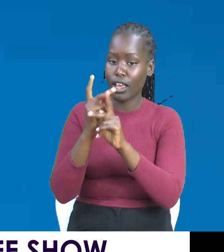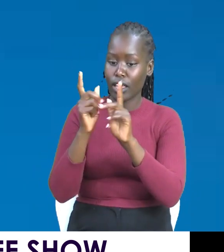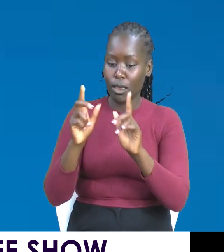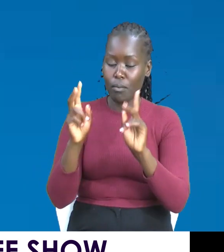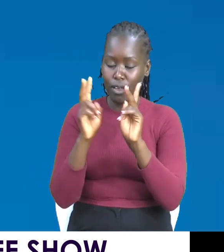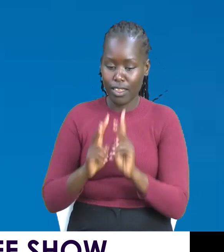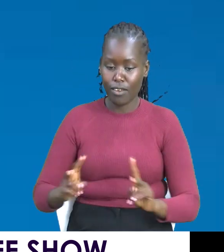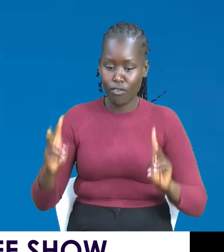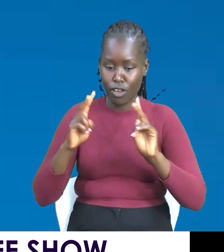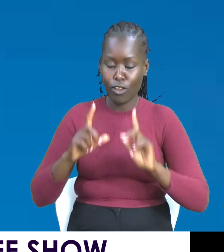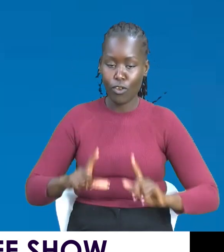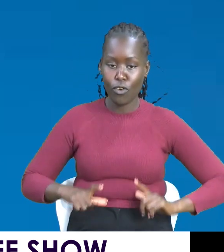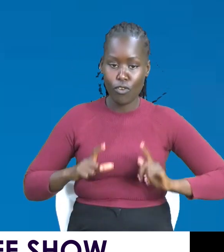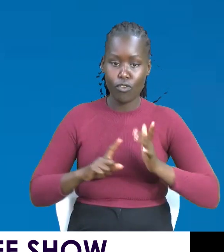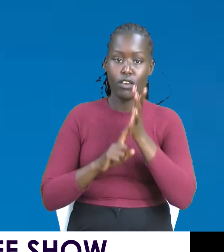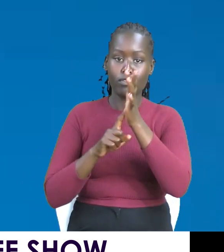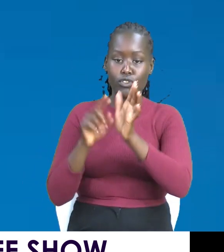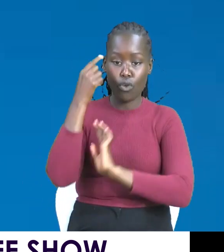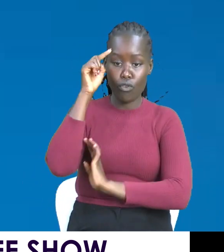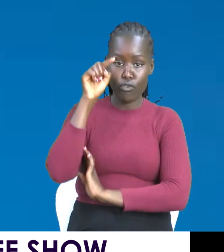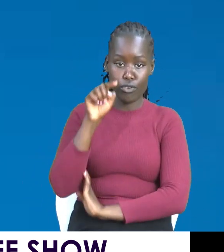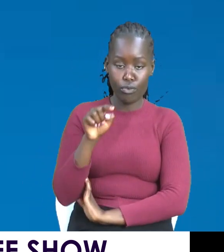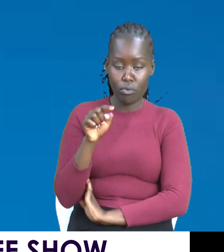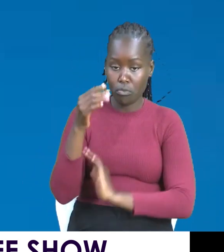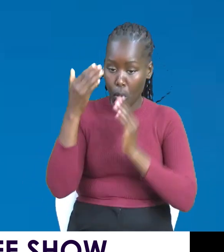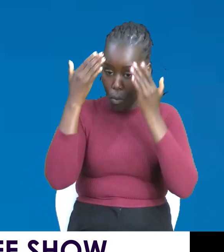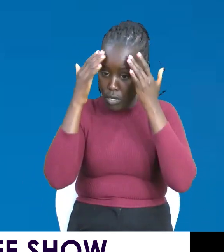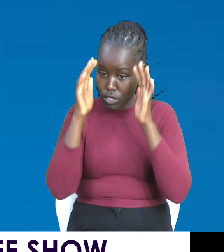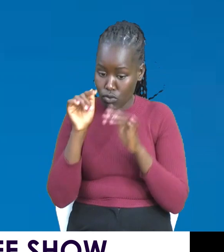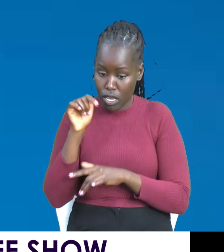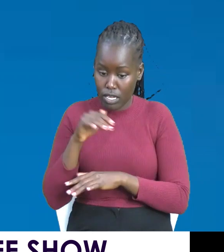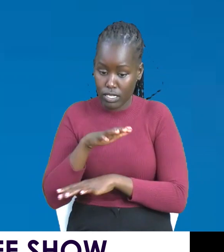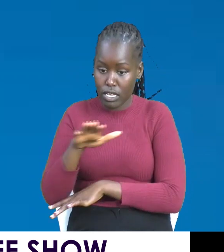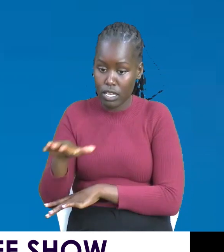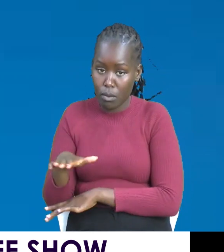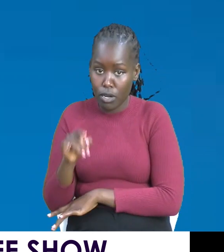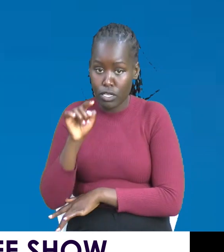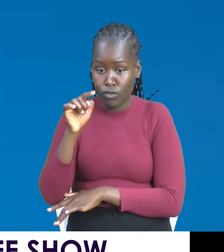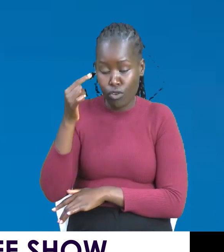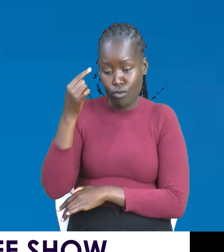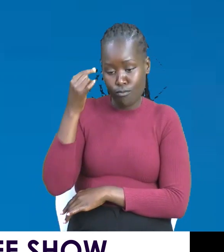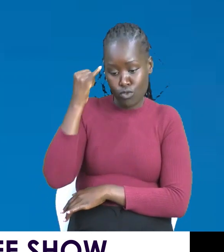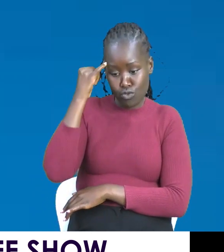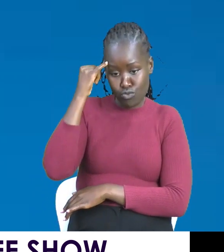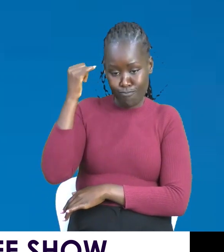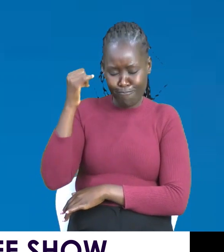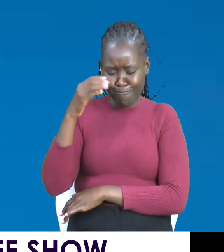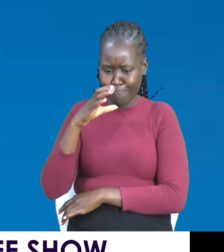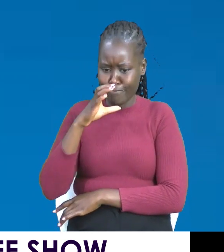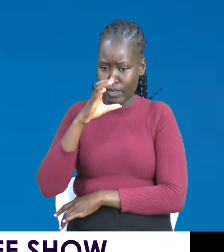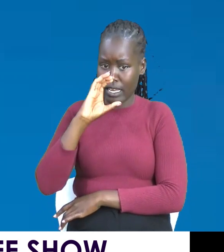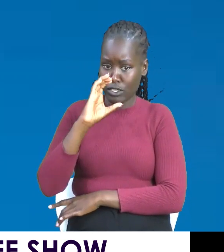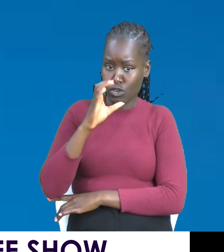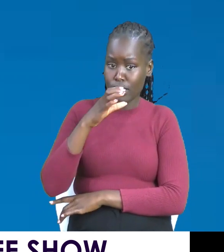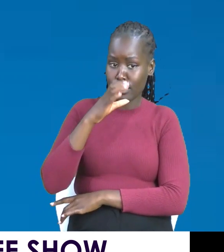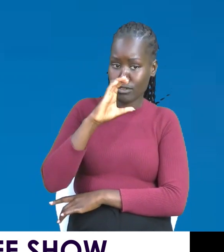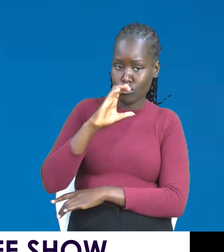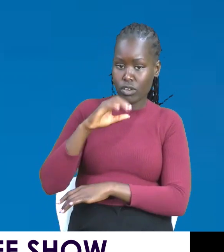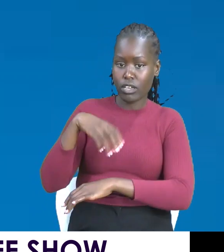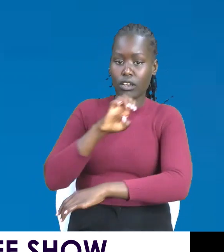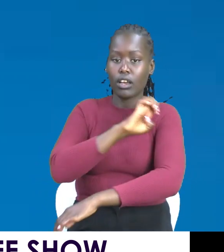for you. You never know. This is the place for you to drink and drink and drink